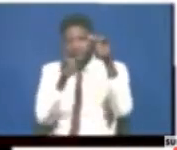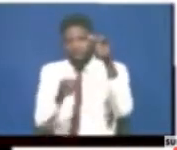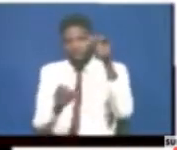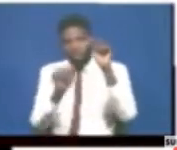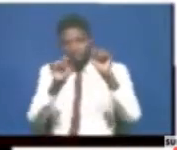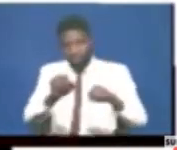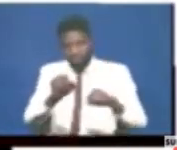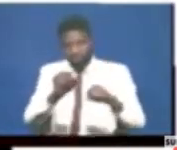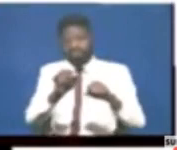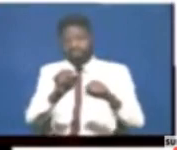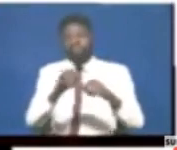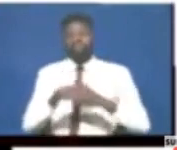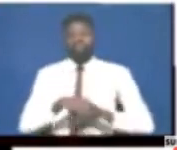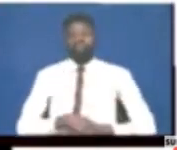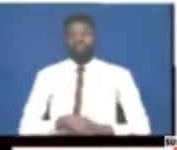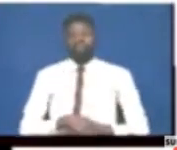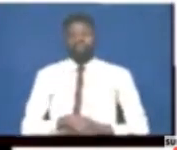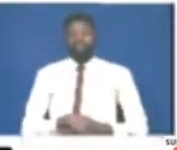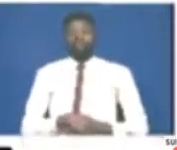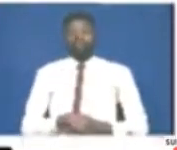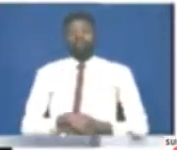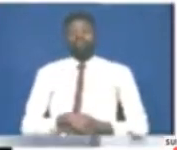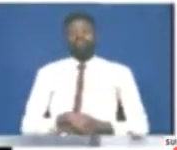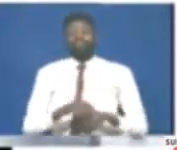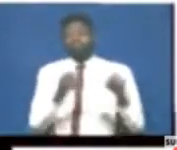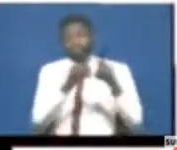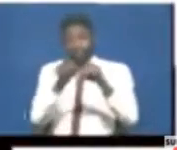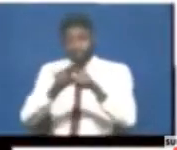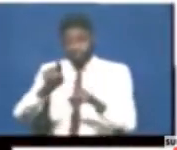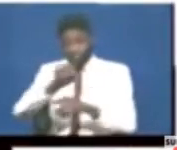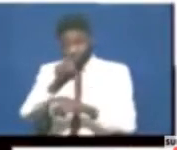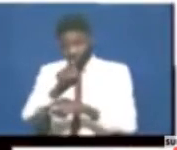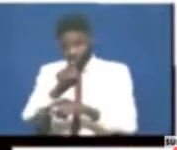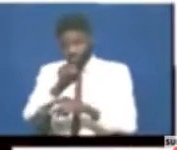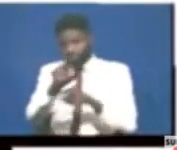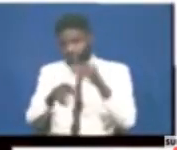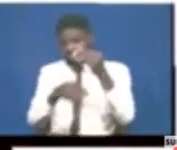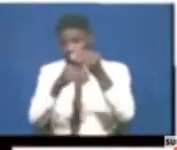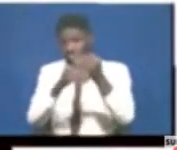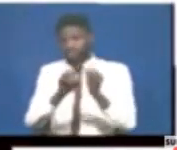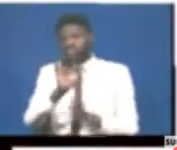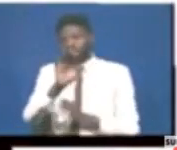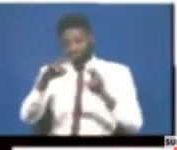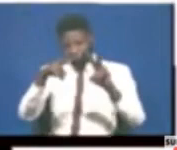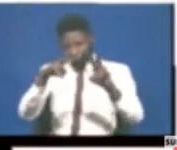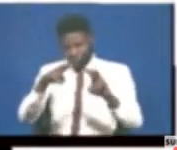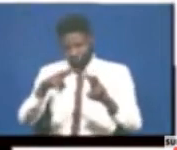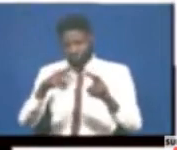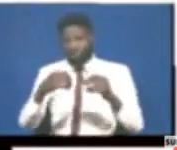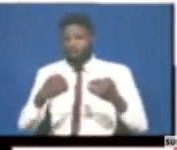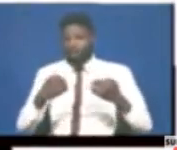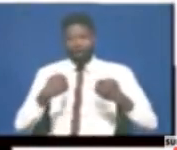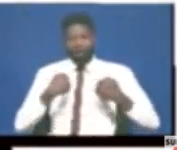Related to that, did you have, in your analysis, did you have any